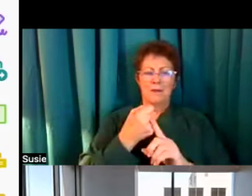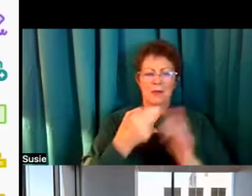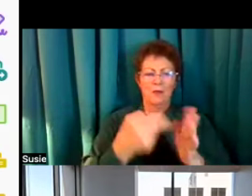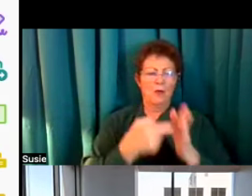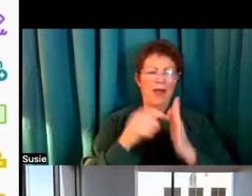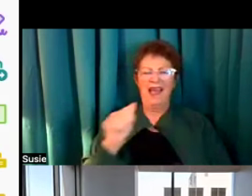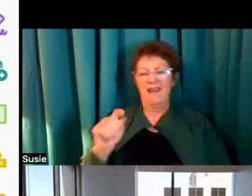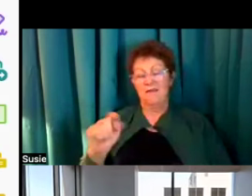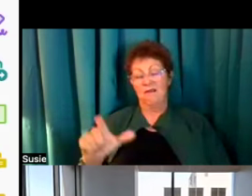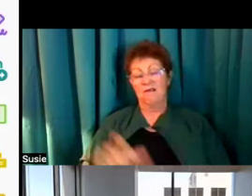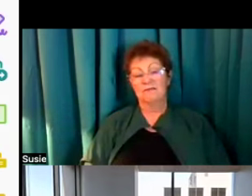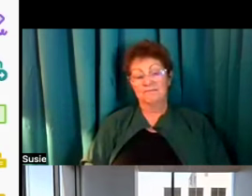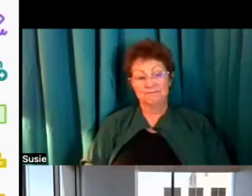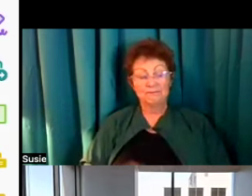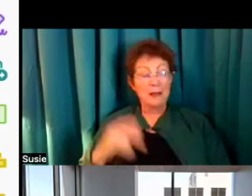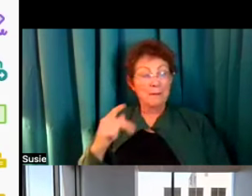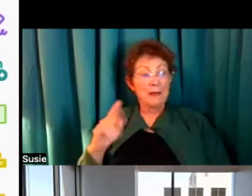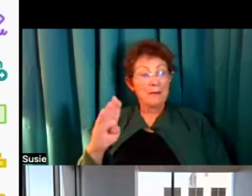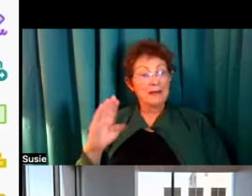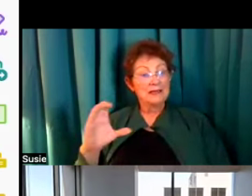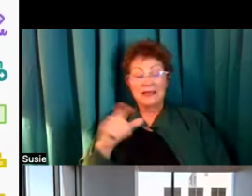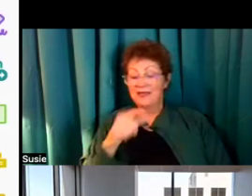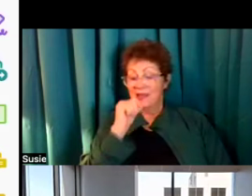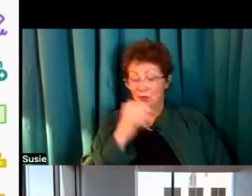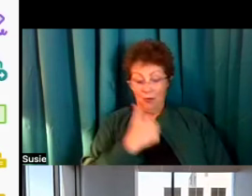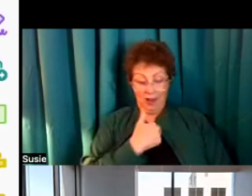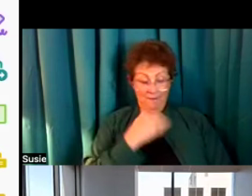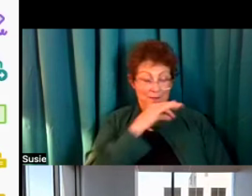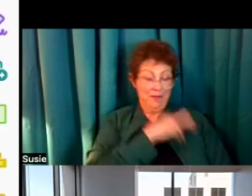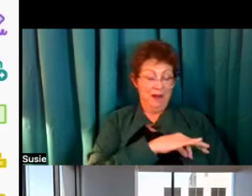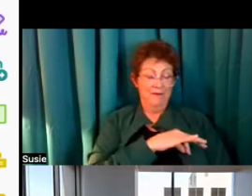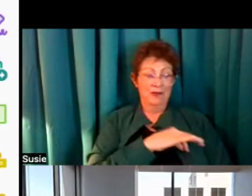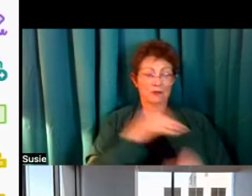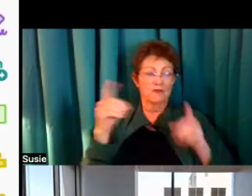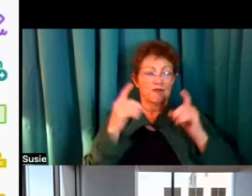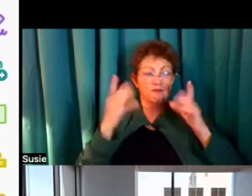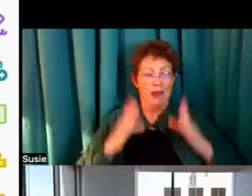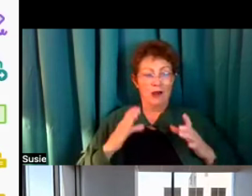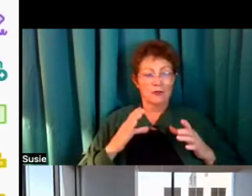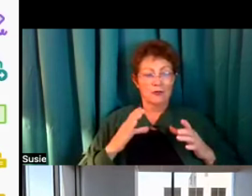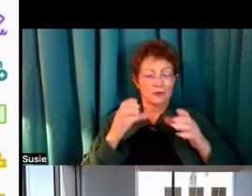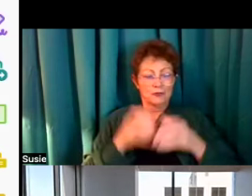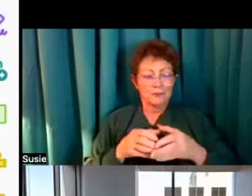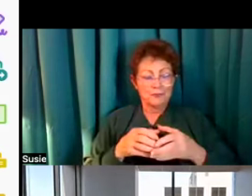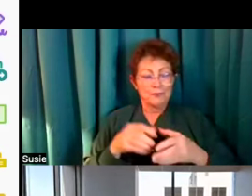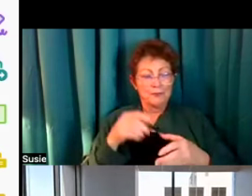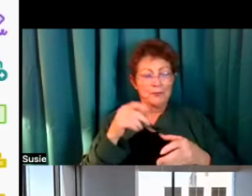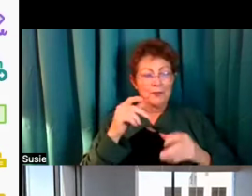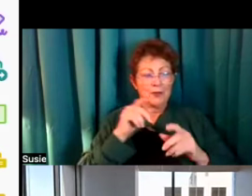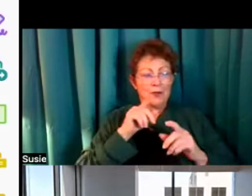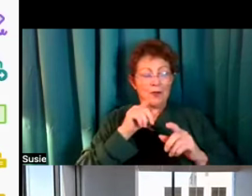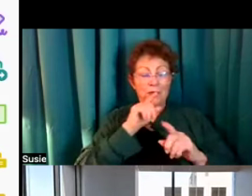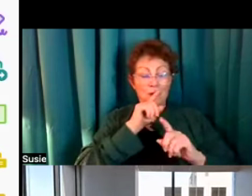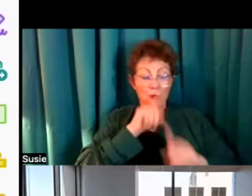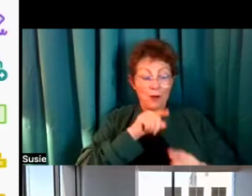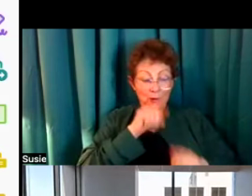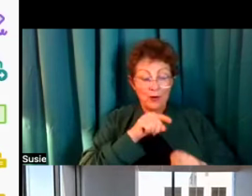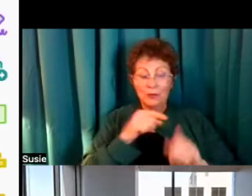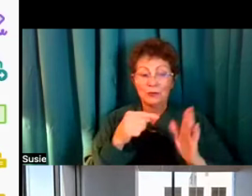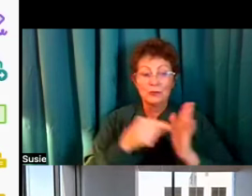all. PBCs don't have benefit directors. The benefit reports are only due